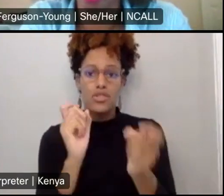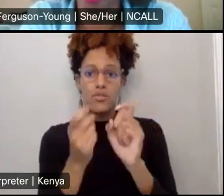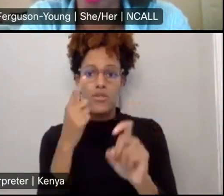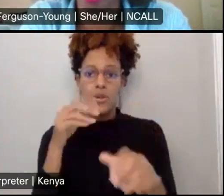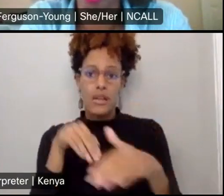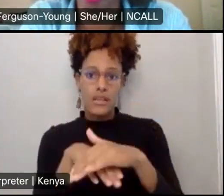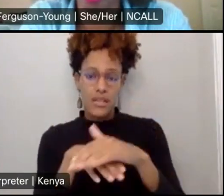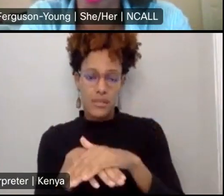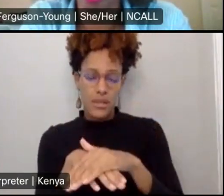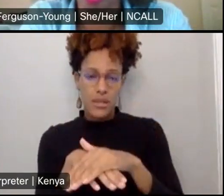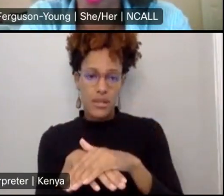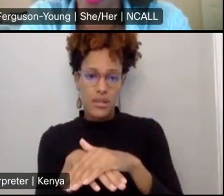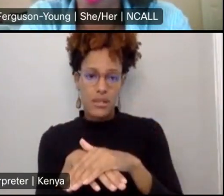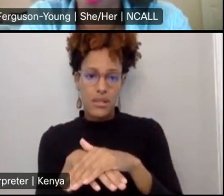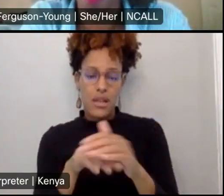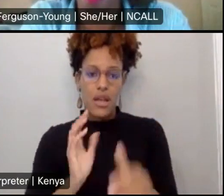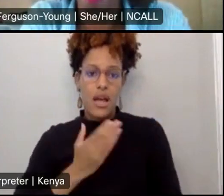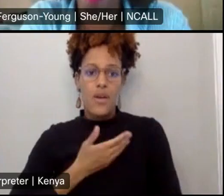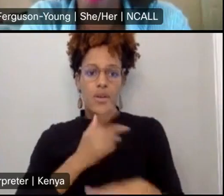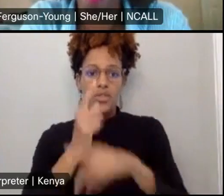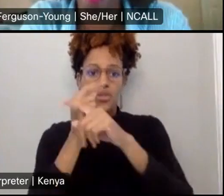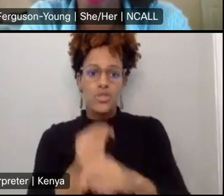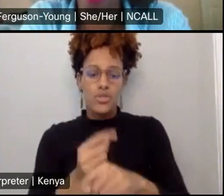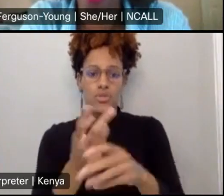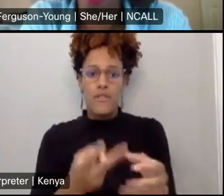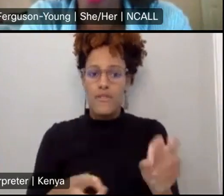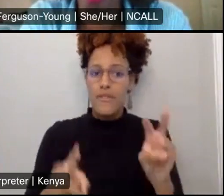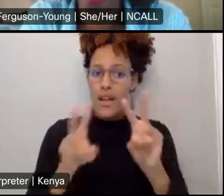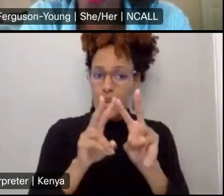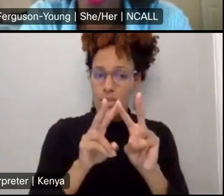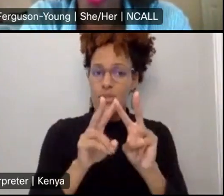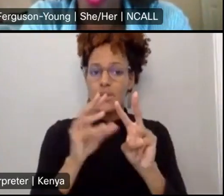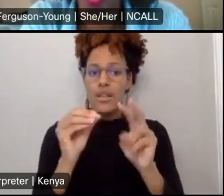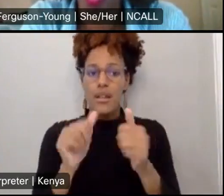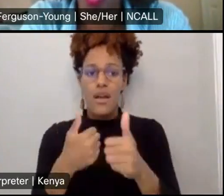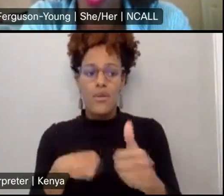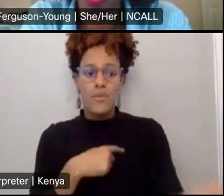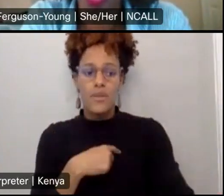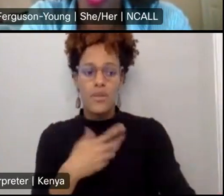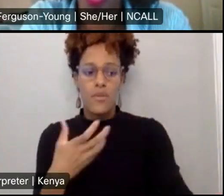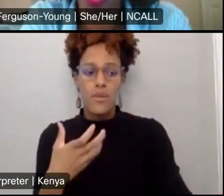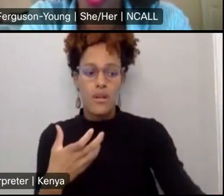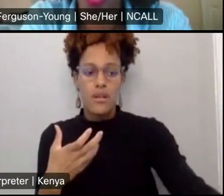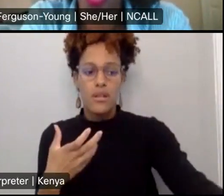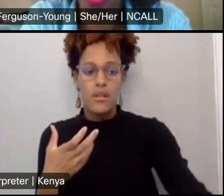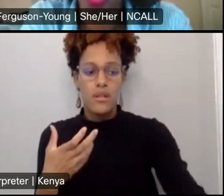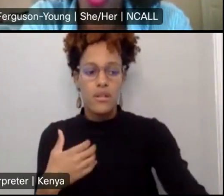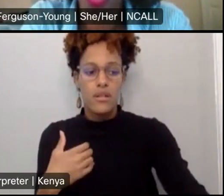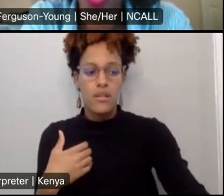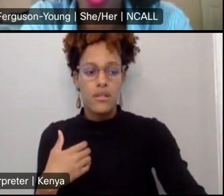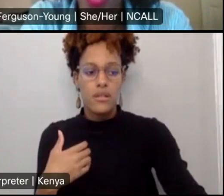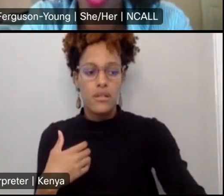accessibility was that our traditional values and how we want to,